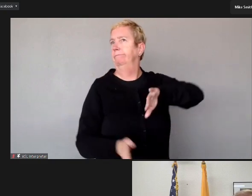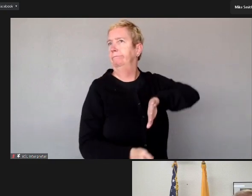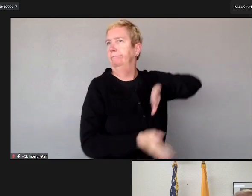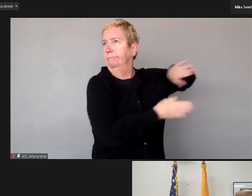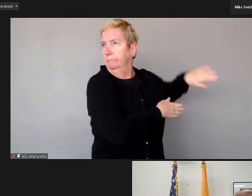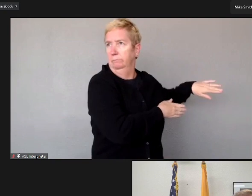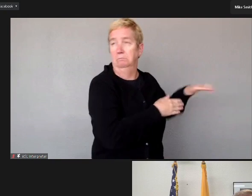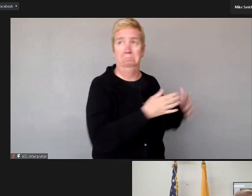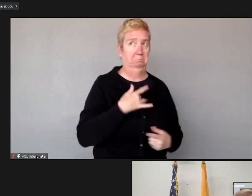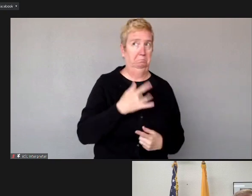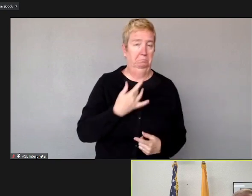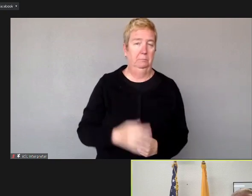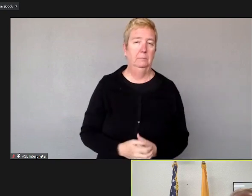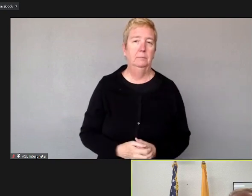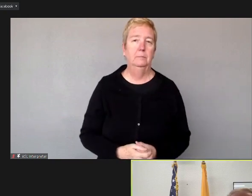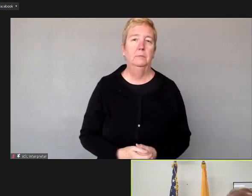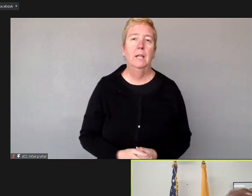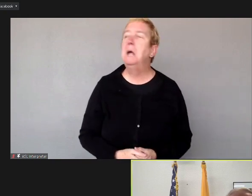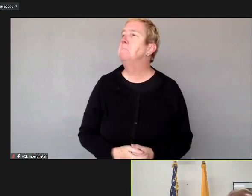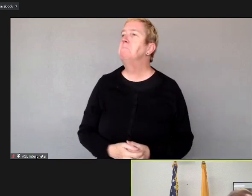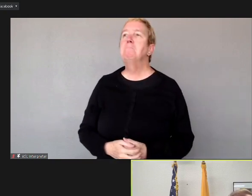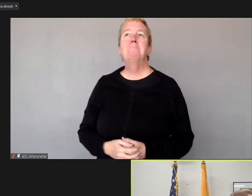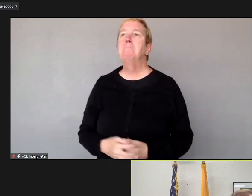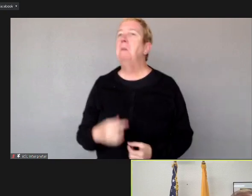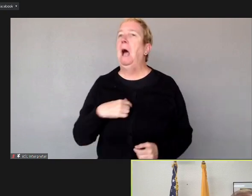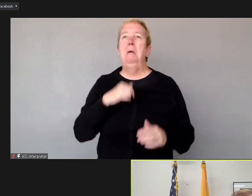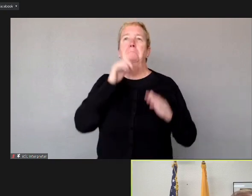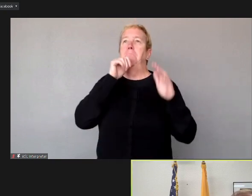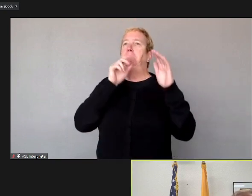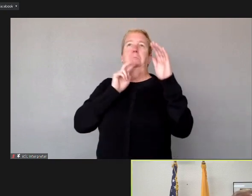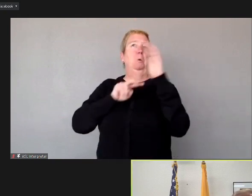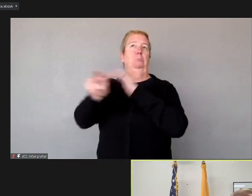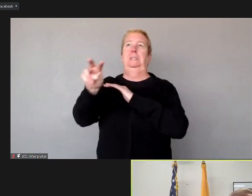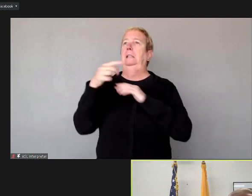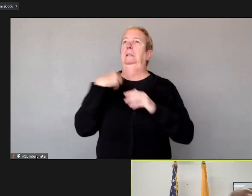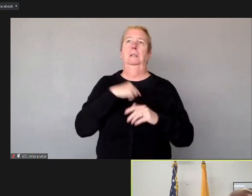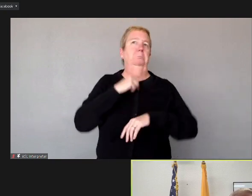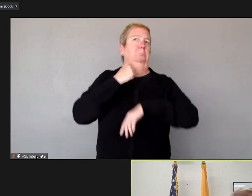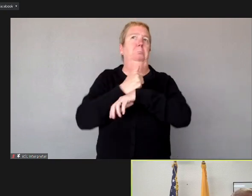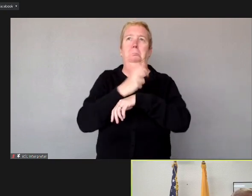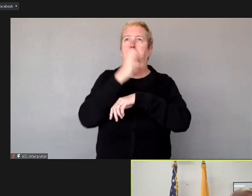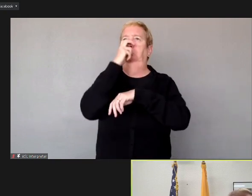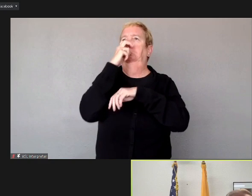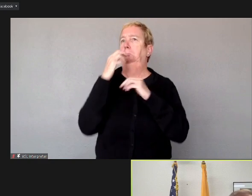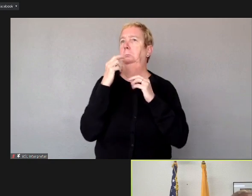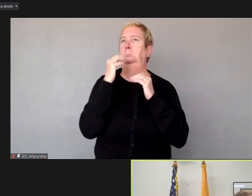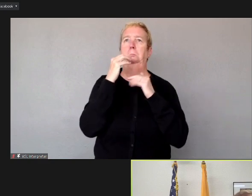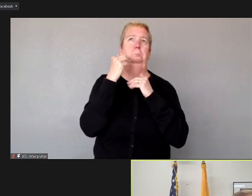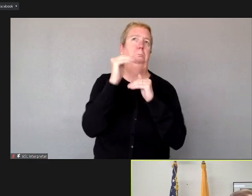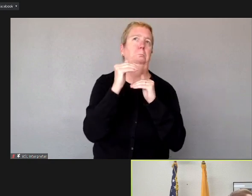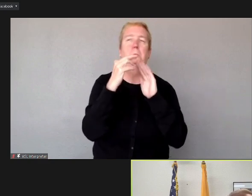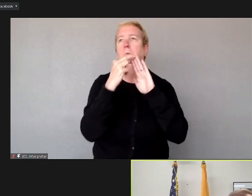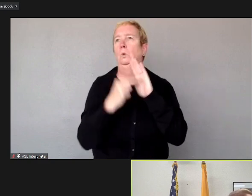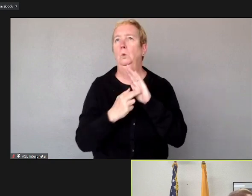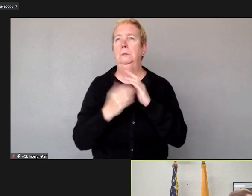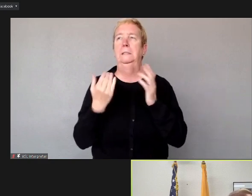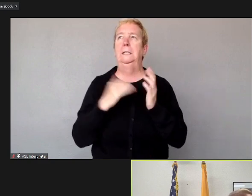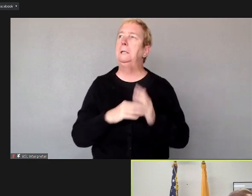with? Yeah, I don't see that happening. It's really kind of funny,